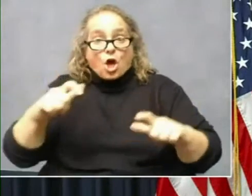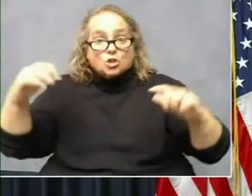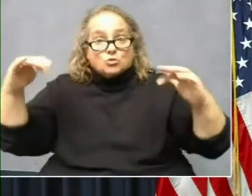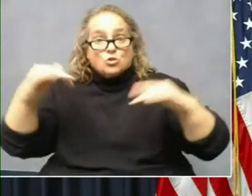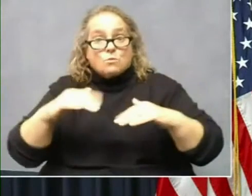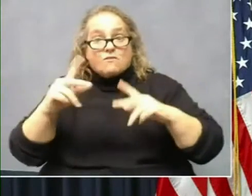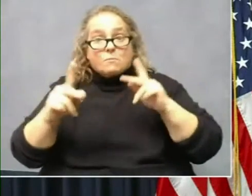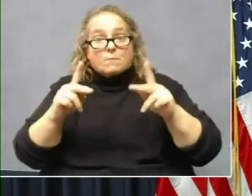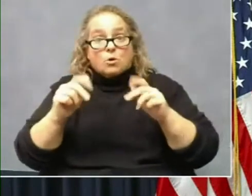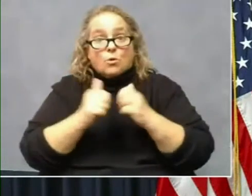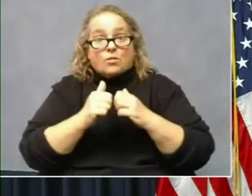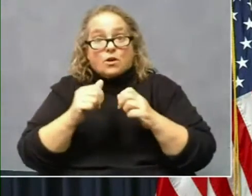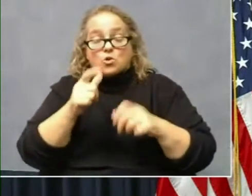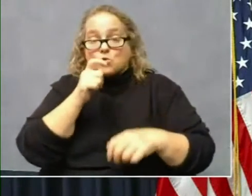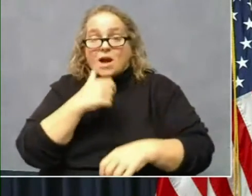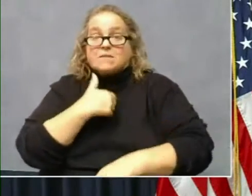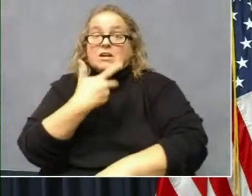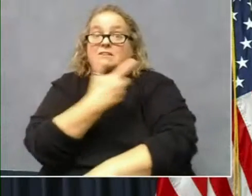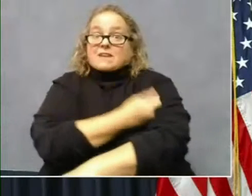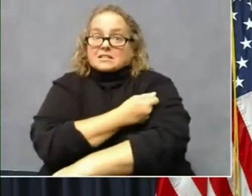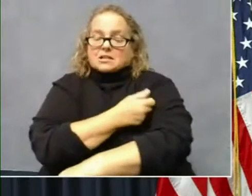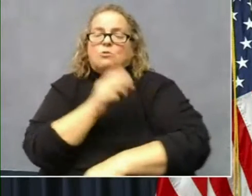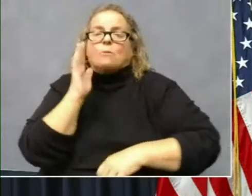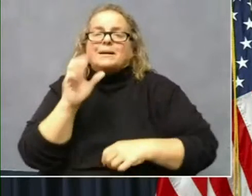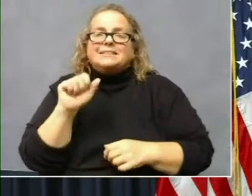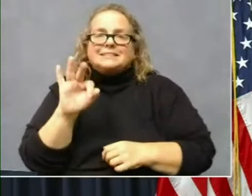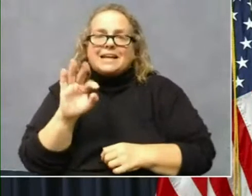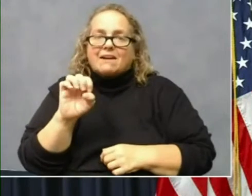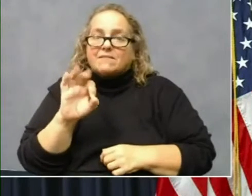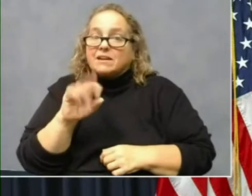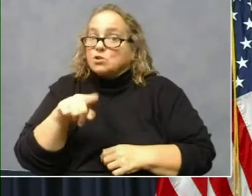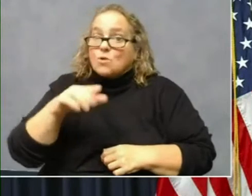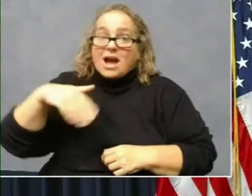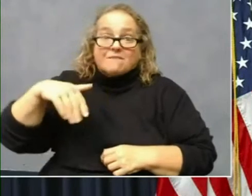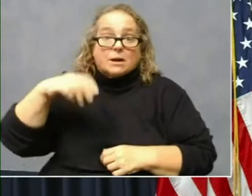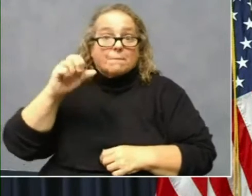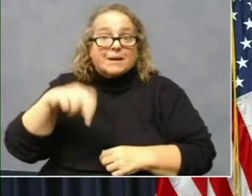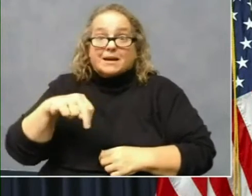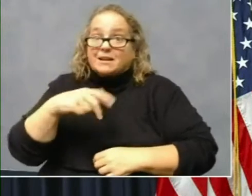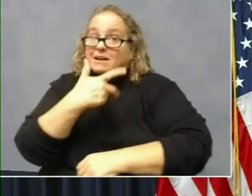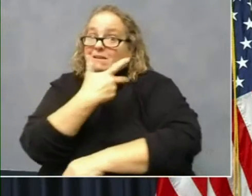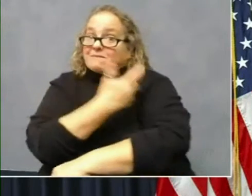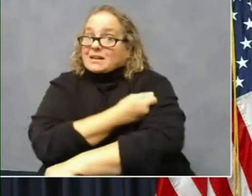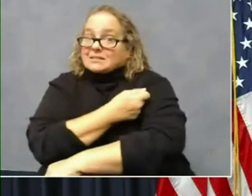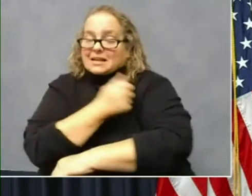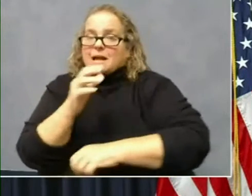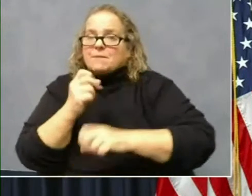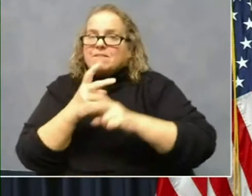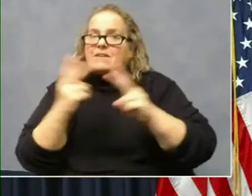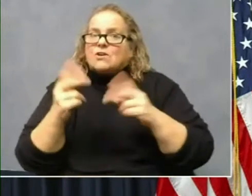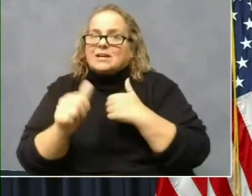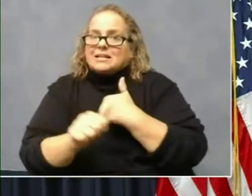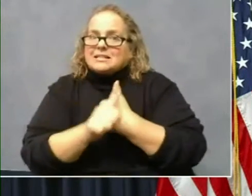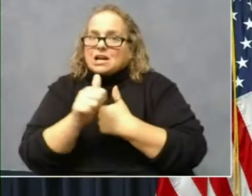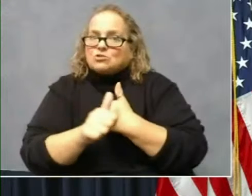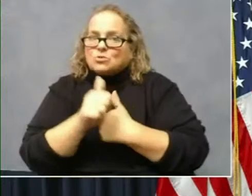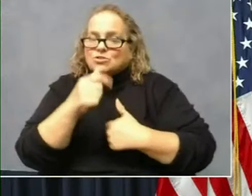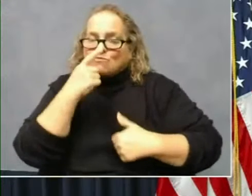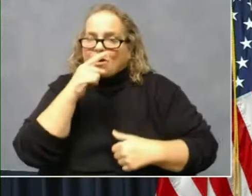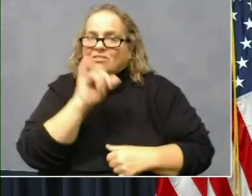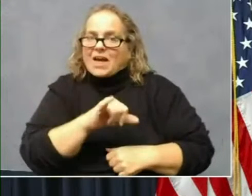to be safe for the people there. If someone has not been, it could be very dangerous for that